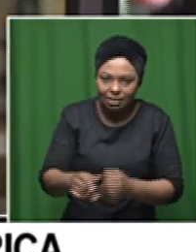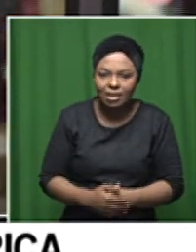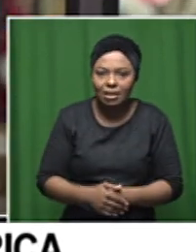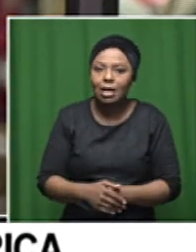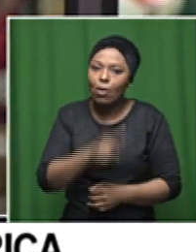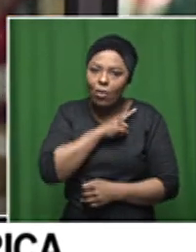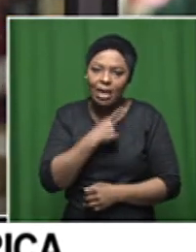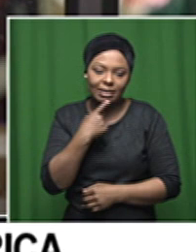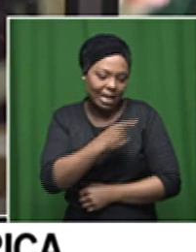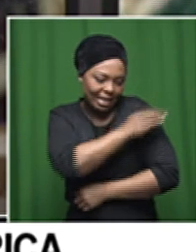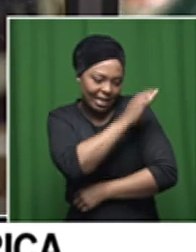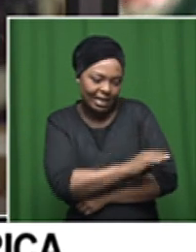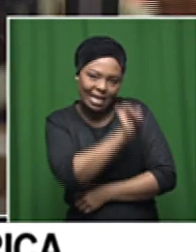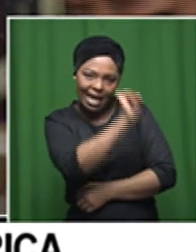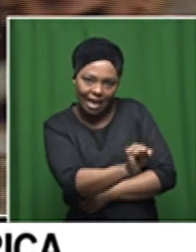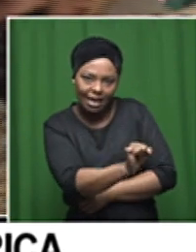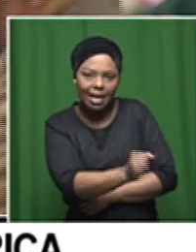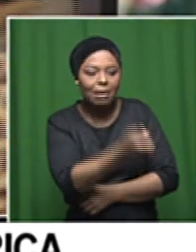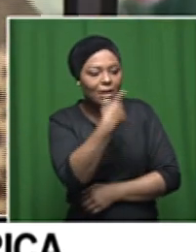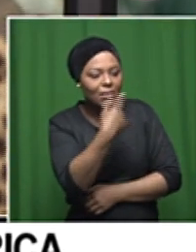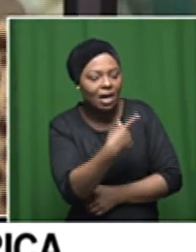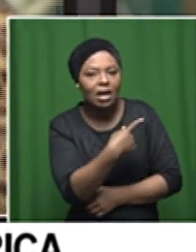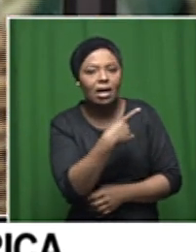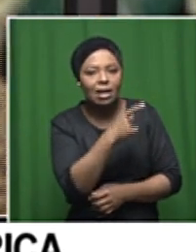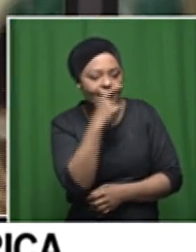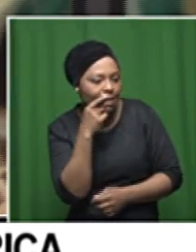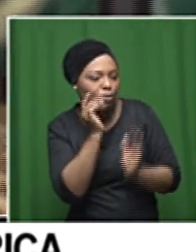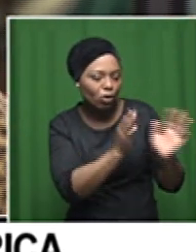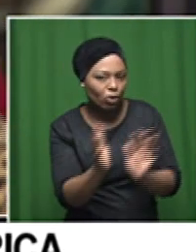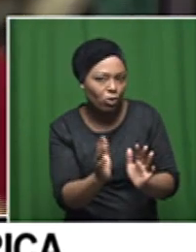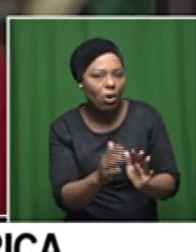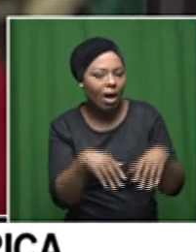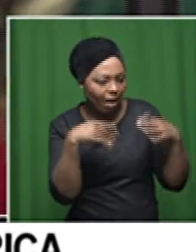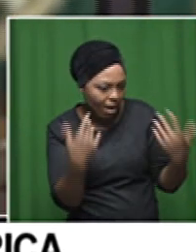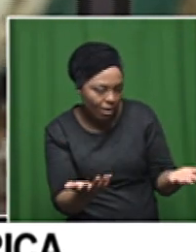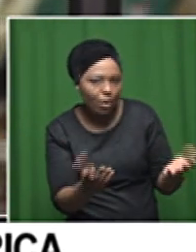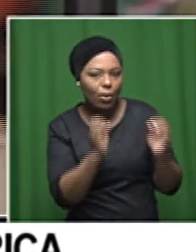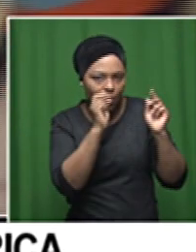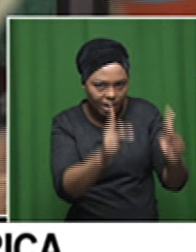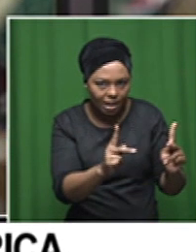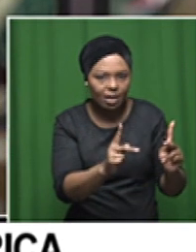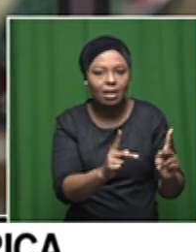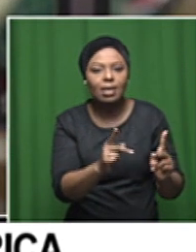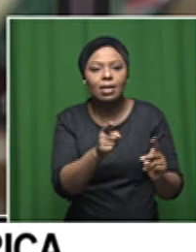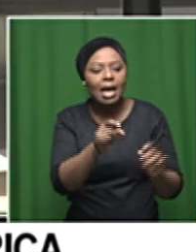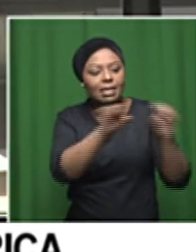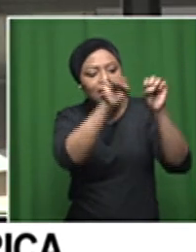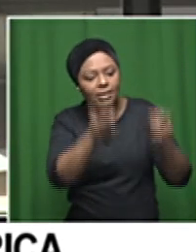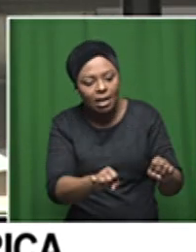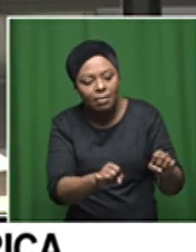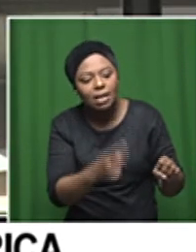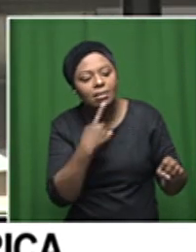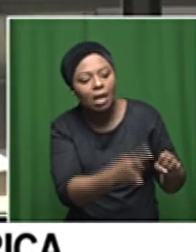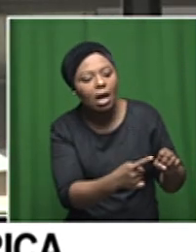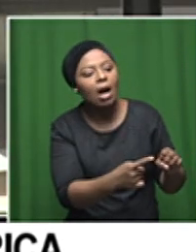say Clinic A is in short of medicine, so and so. They look in the system, they say we don't have it. Yet you find it packed